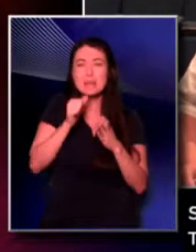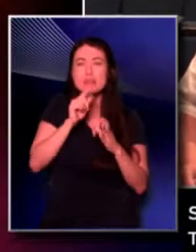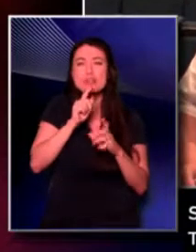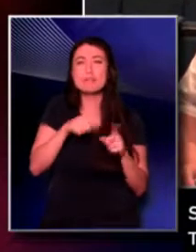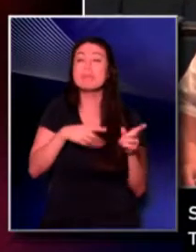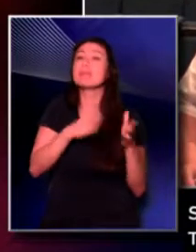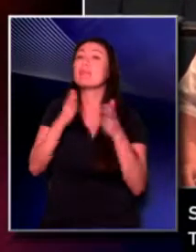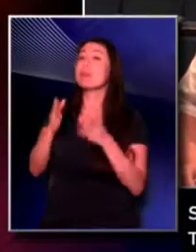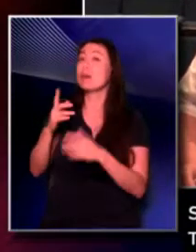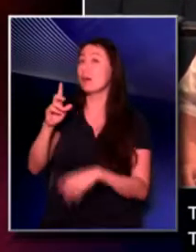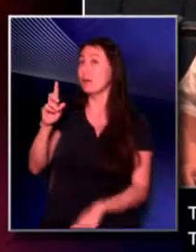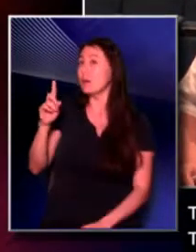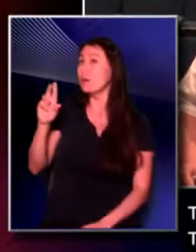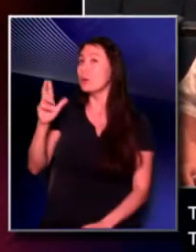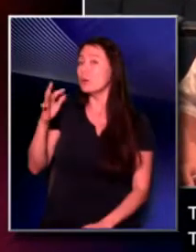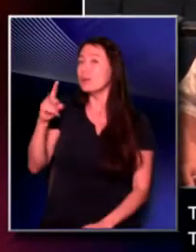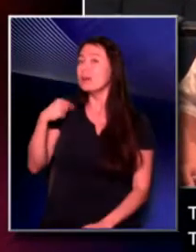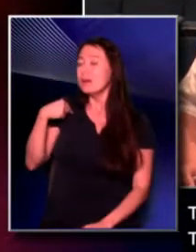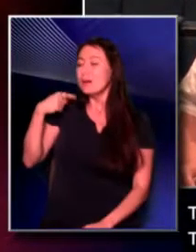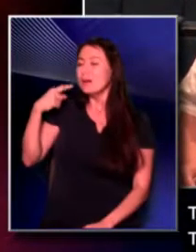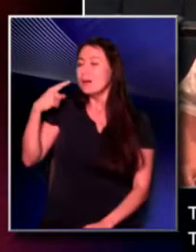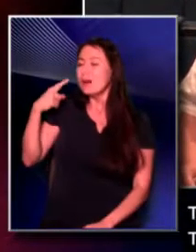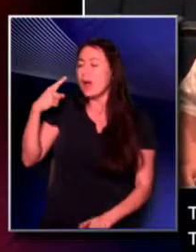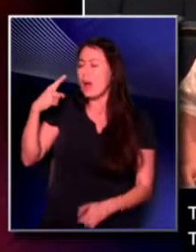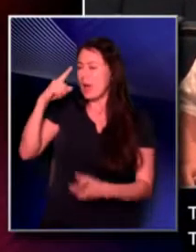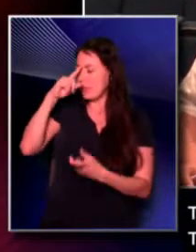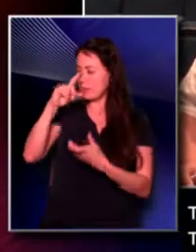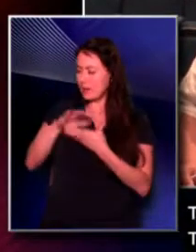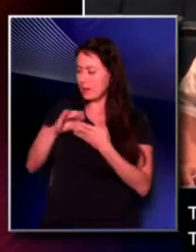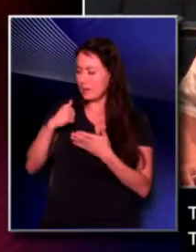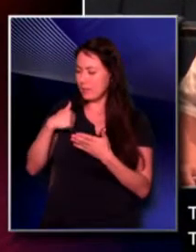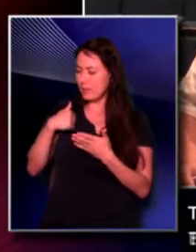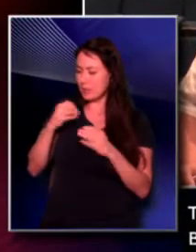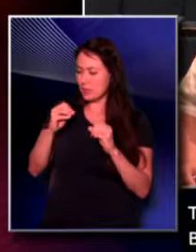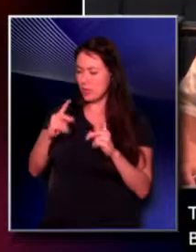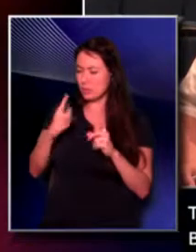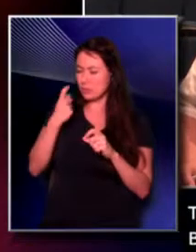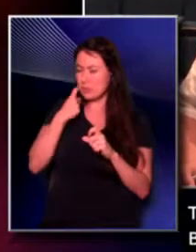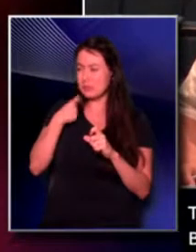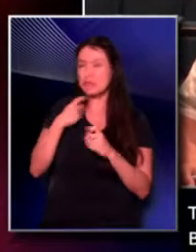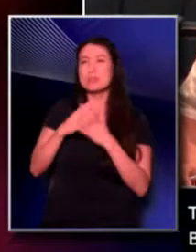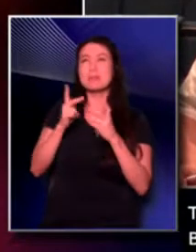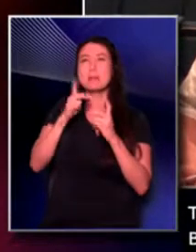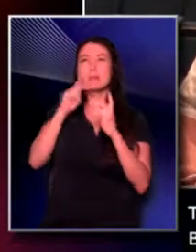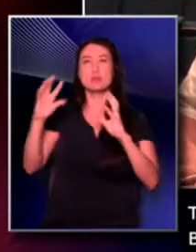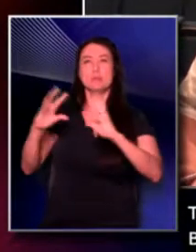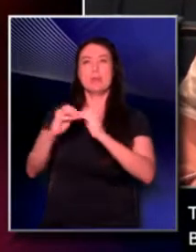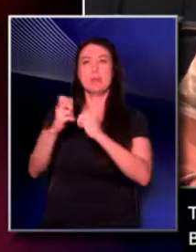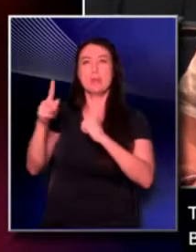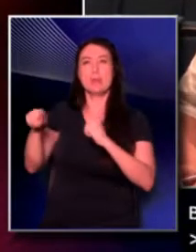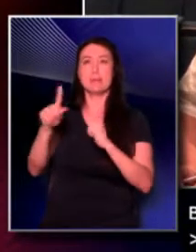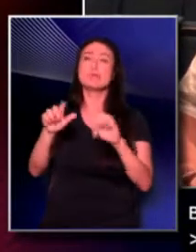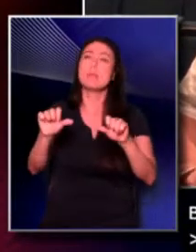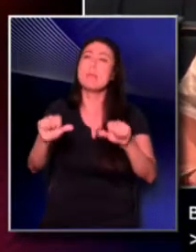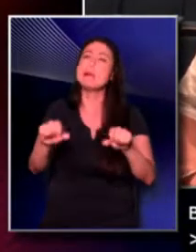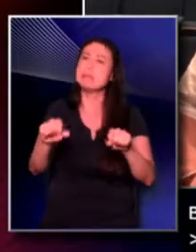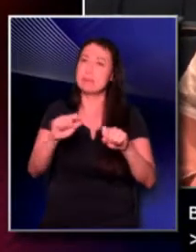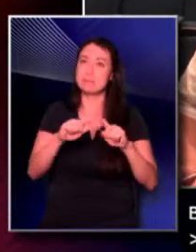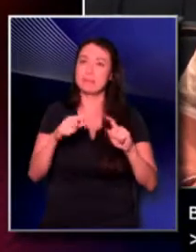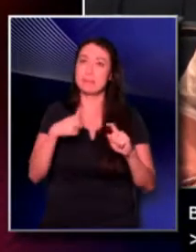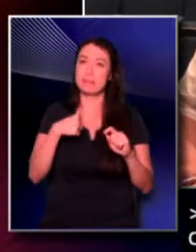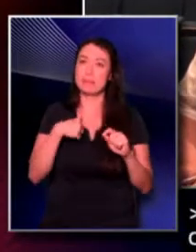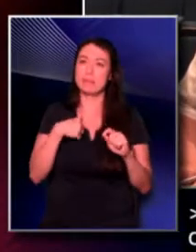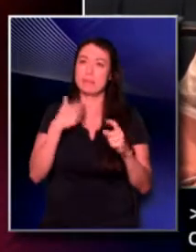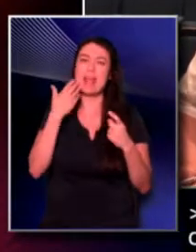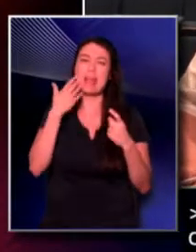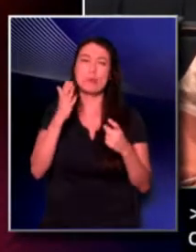I believe there was an opportunity recently for some people to meet with him, so possibly. So anyway, Dr.